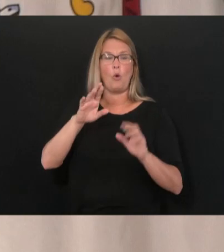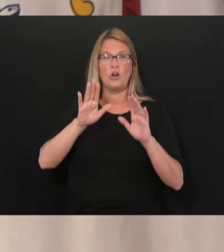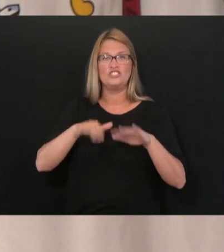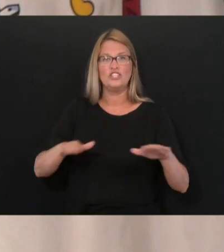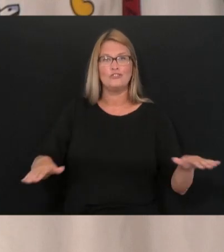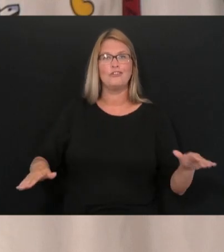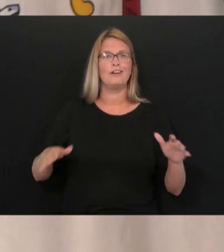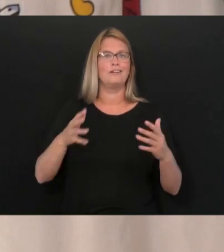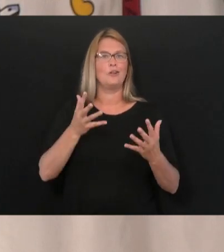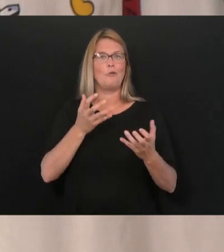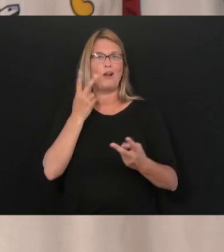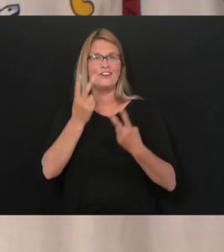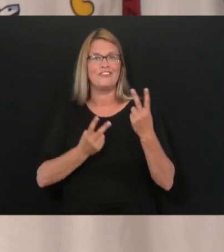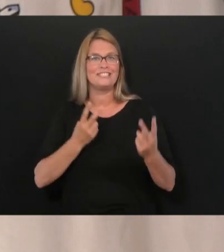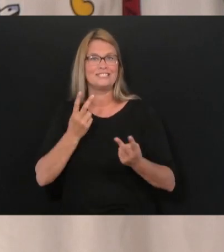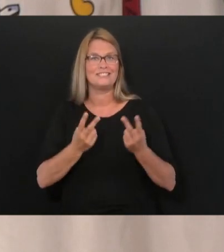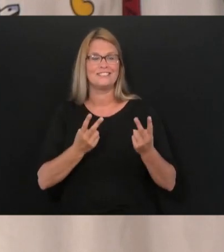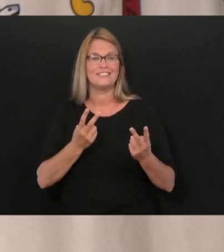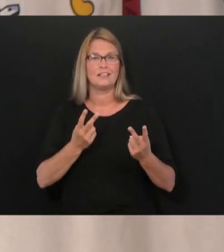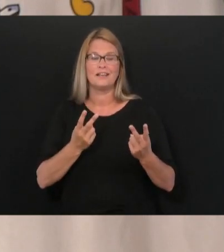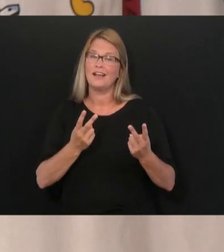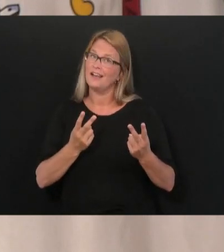you just want to see, in